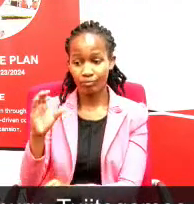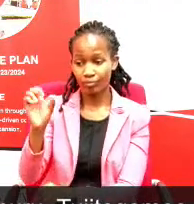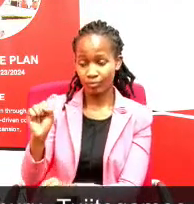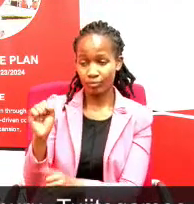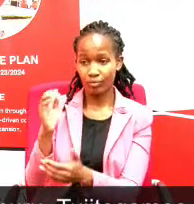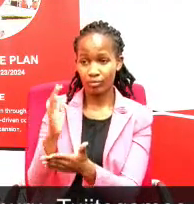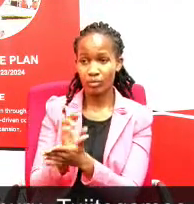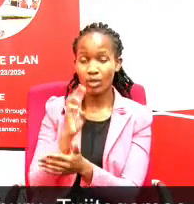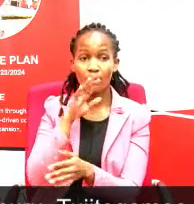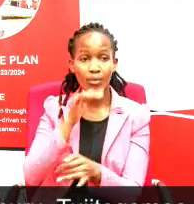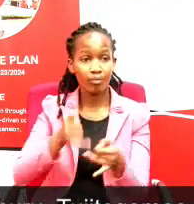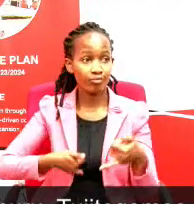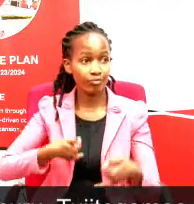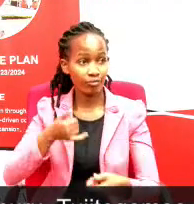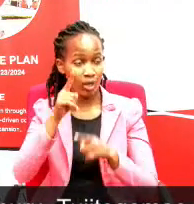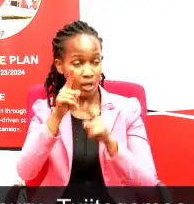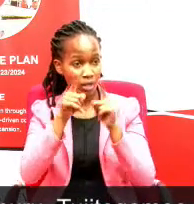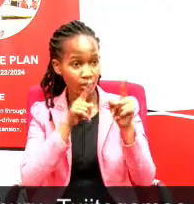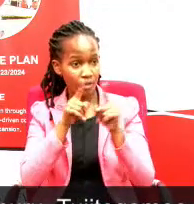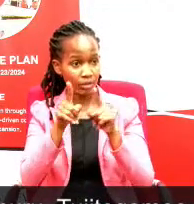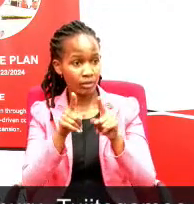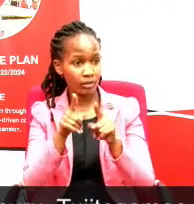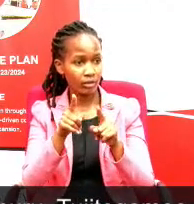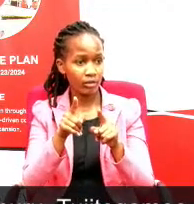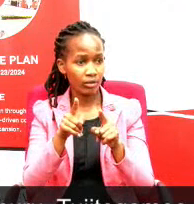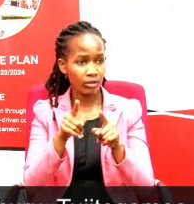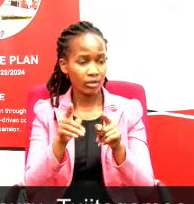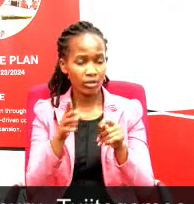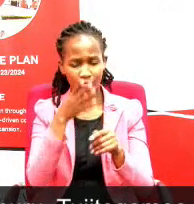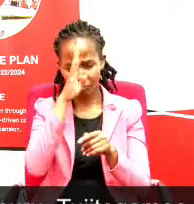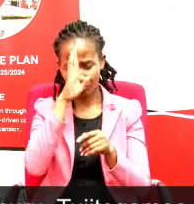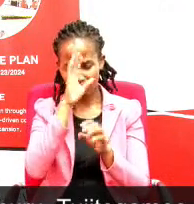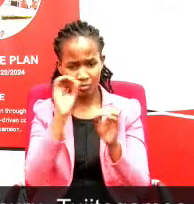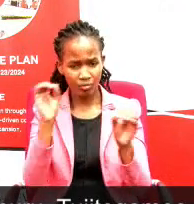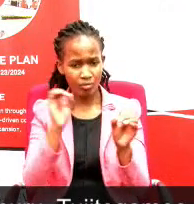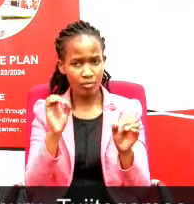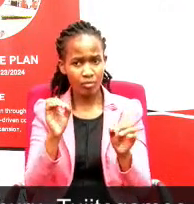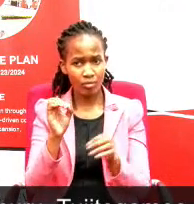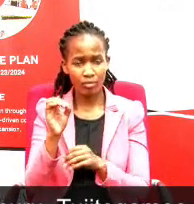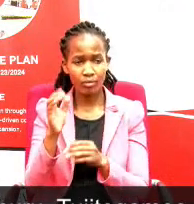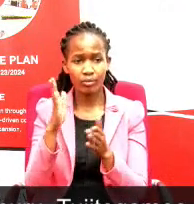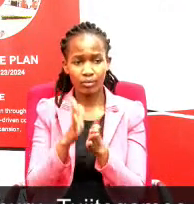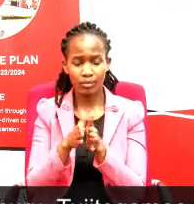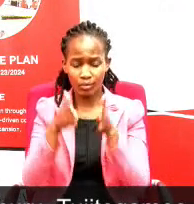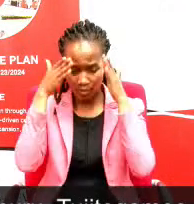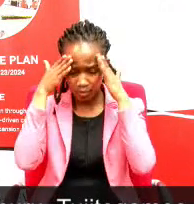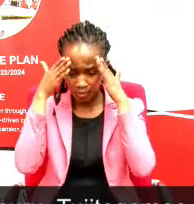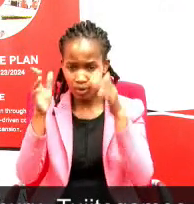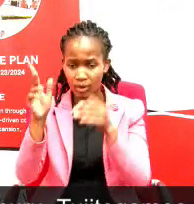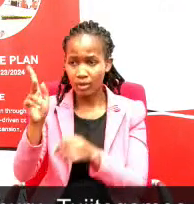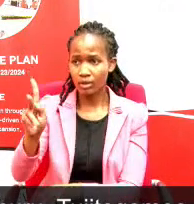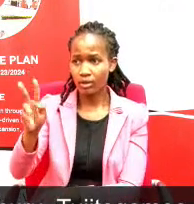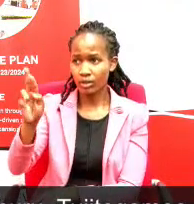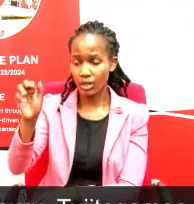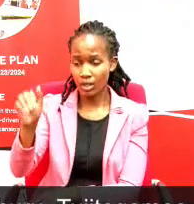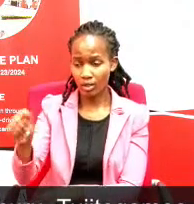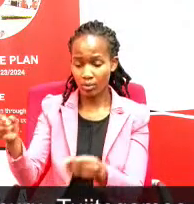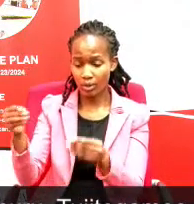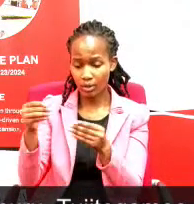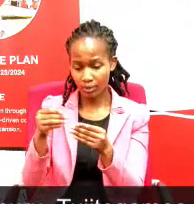is going to be an exciting journey, and no doubt we are optimistic that KRA will meet its